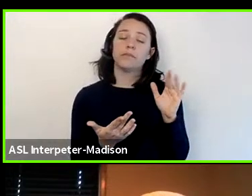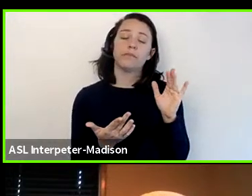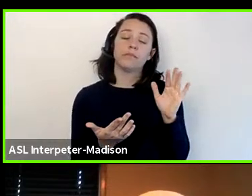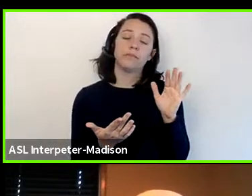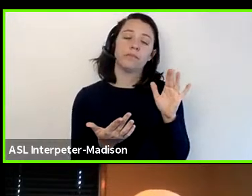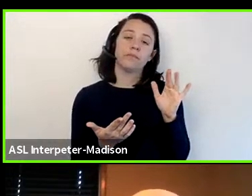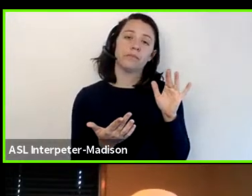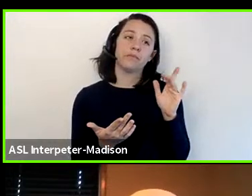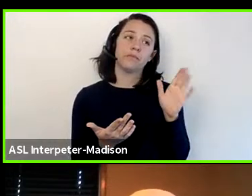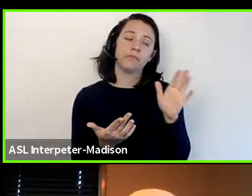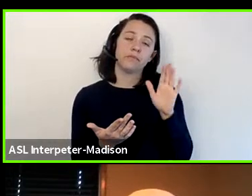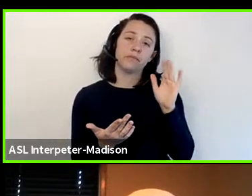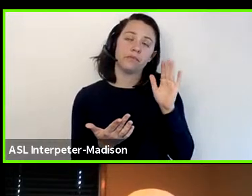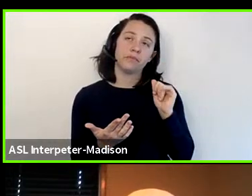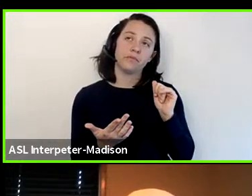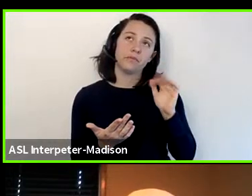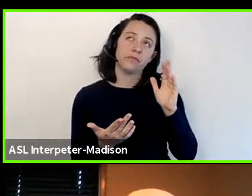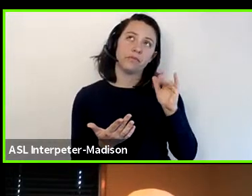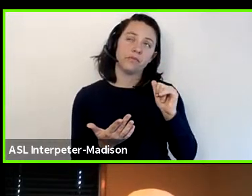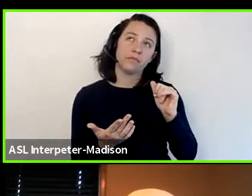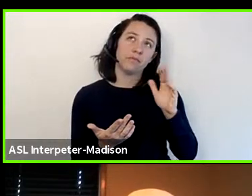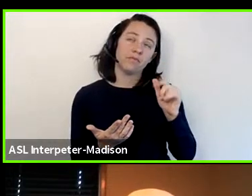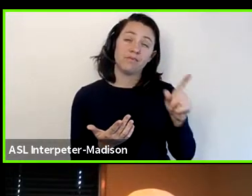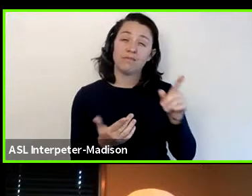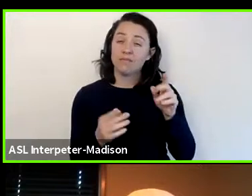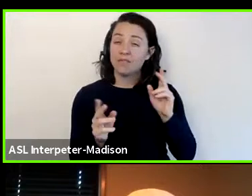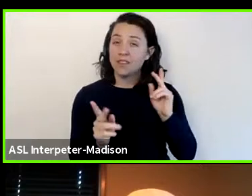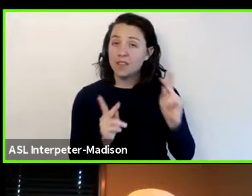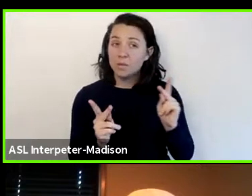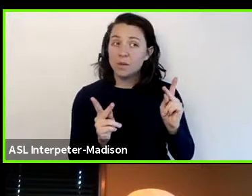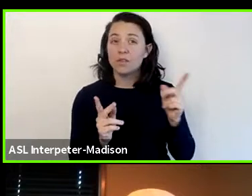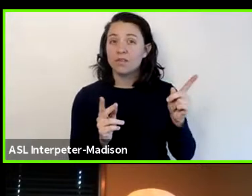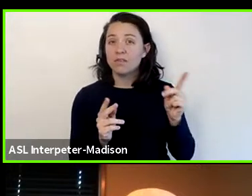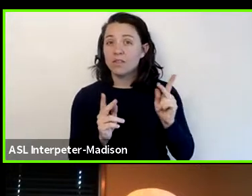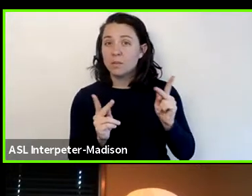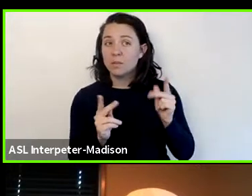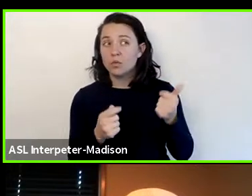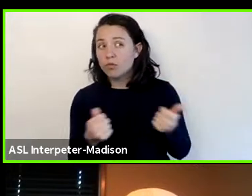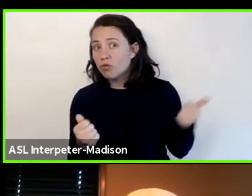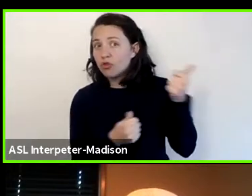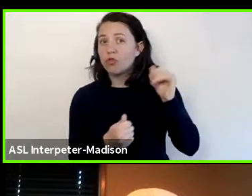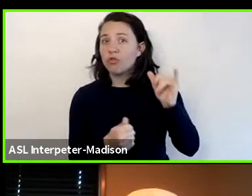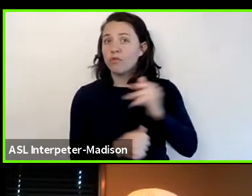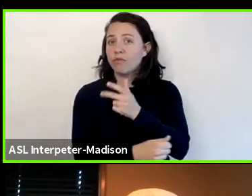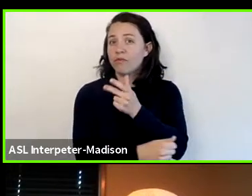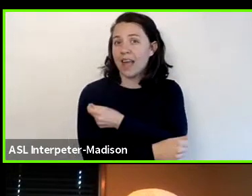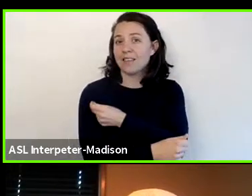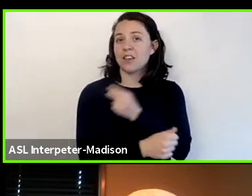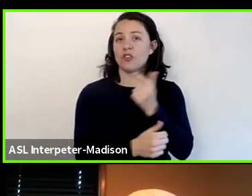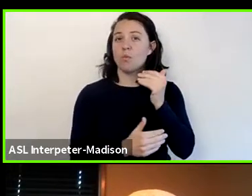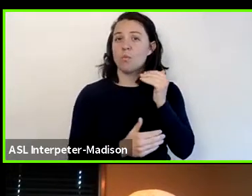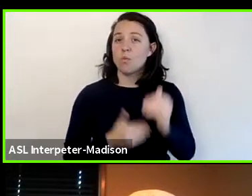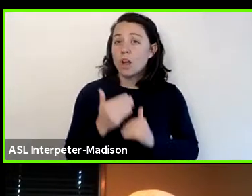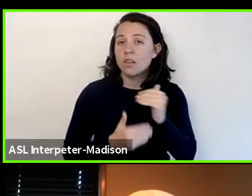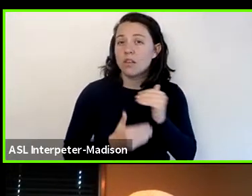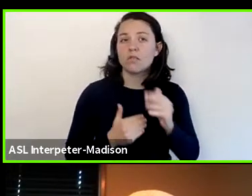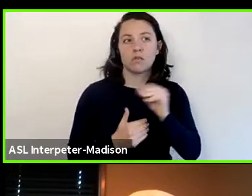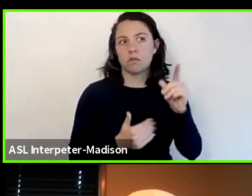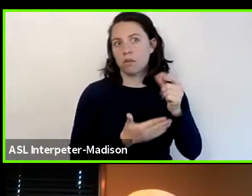the people, I guess, in charge of the vaccination process, and they have helped